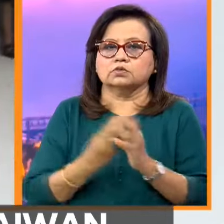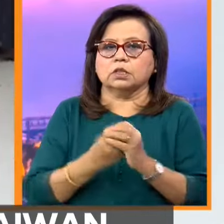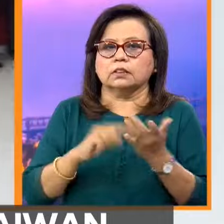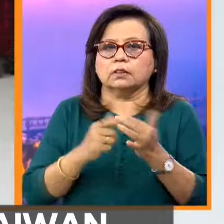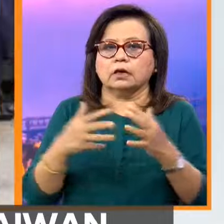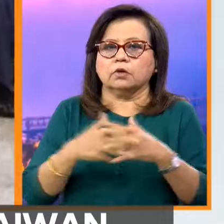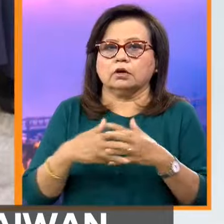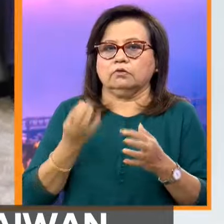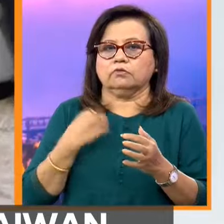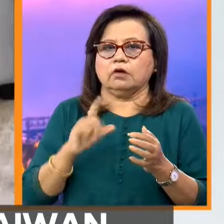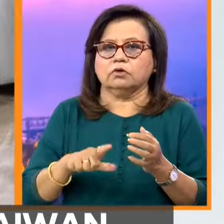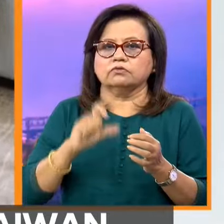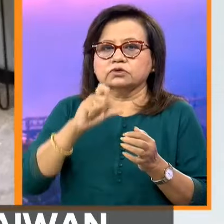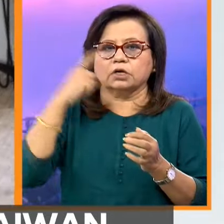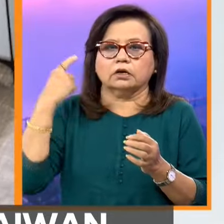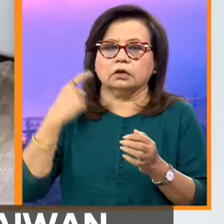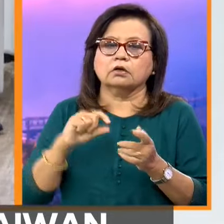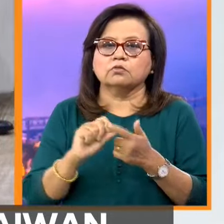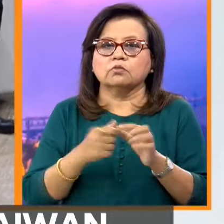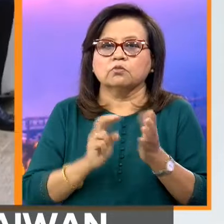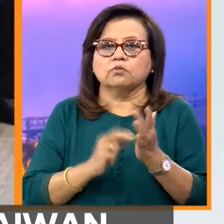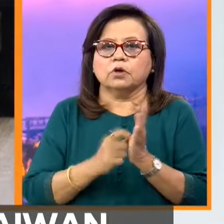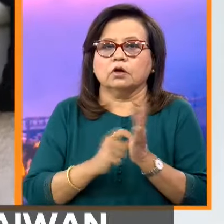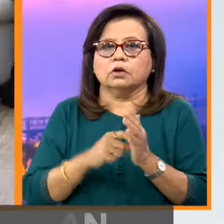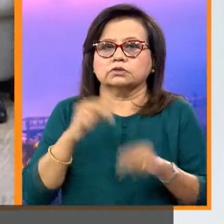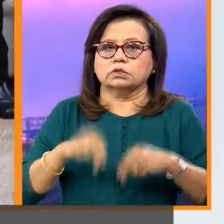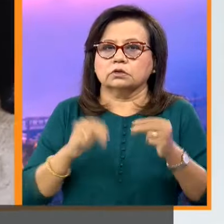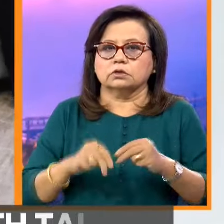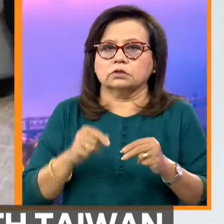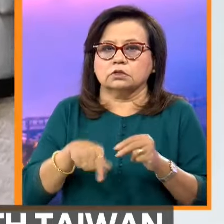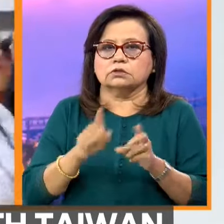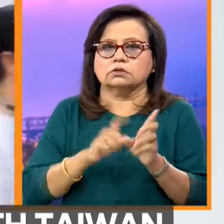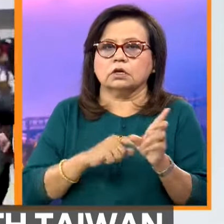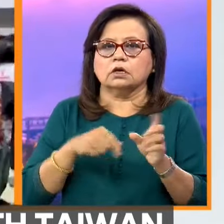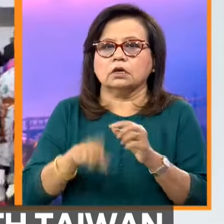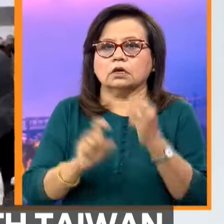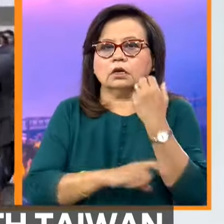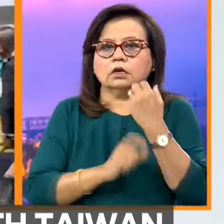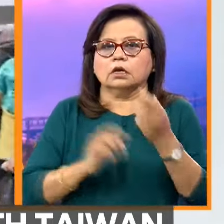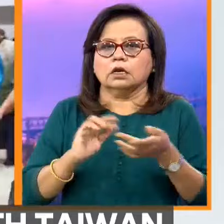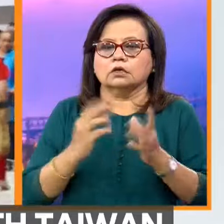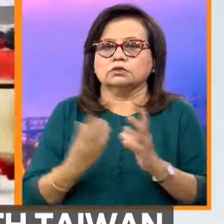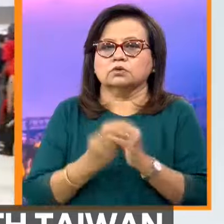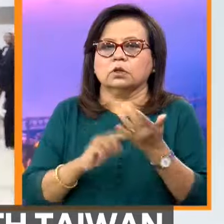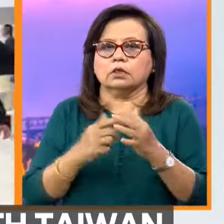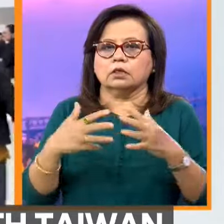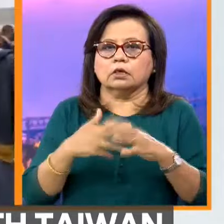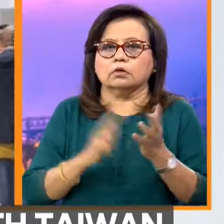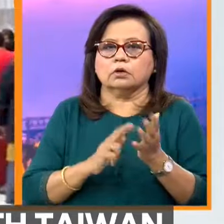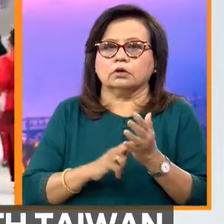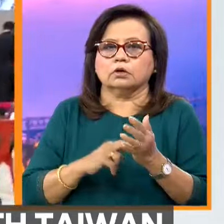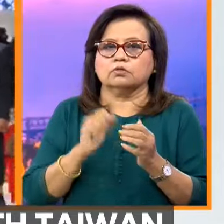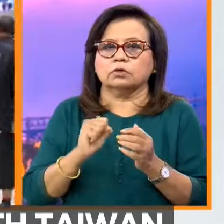Taiwan in favor of China. Palau has an election this year in which the country's links to Taiwan and a